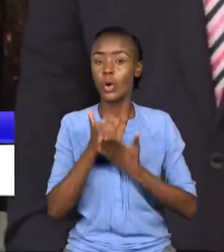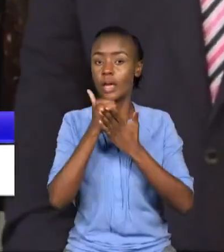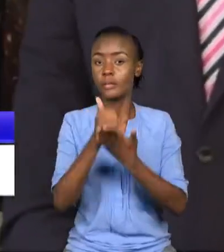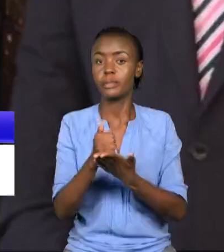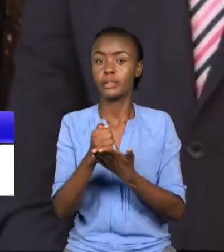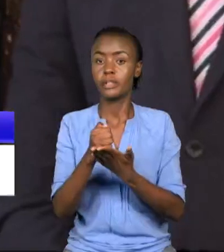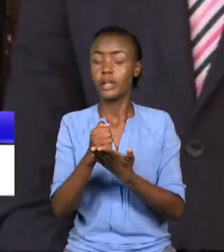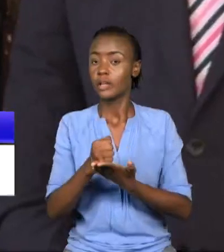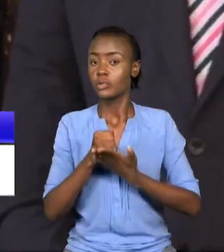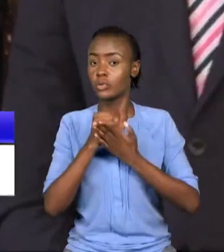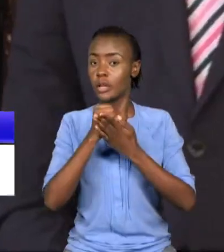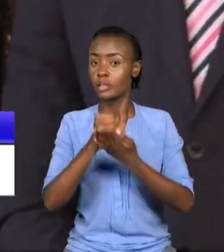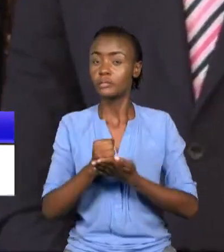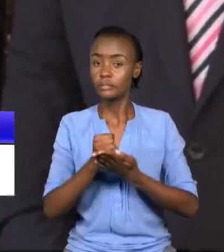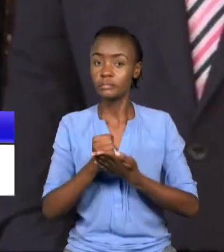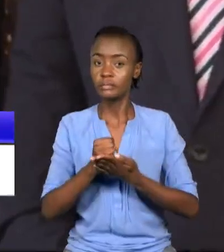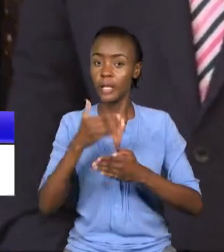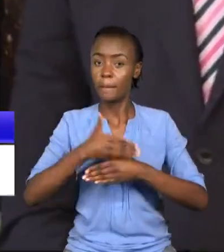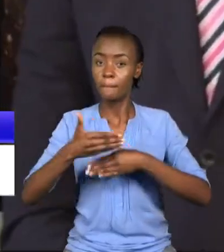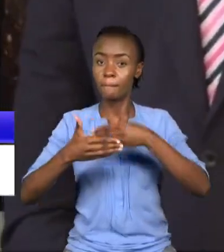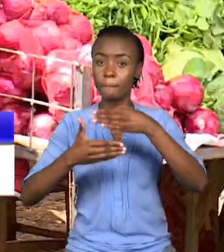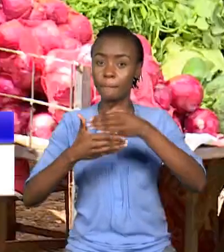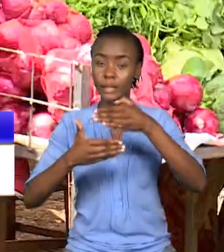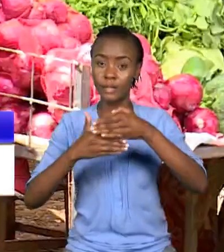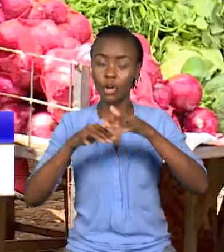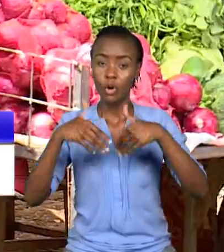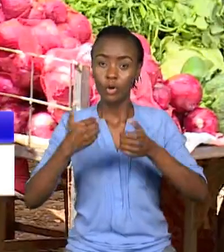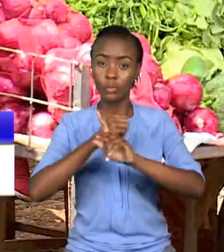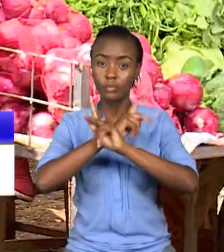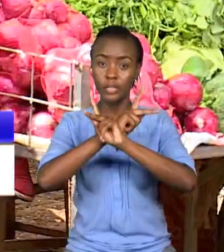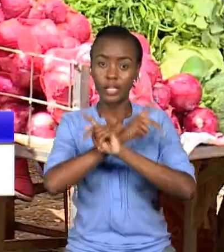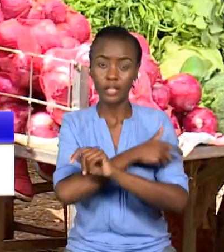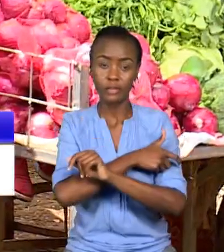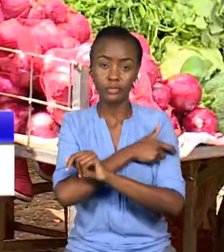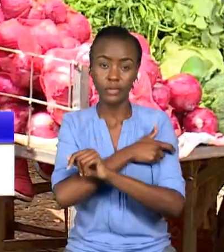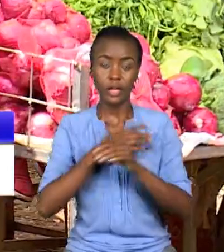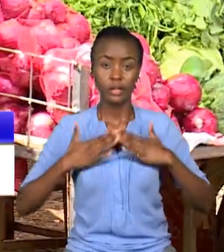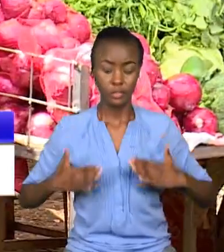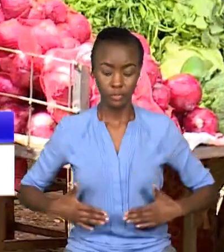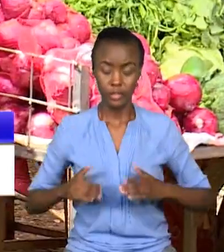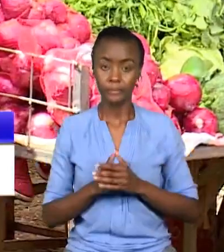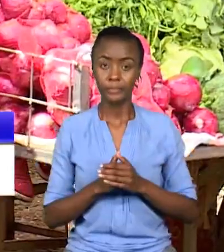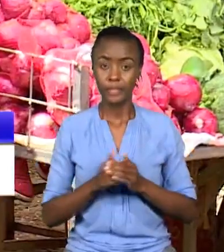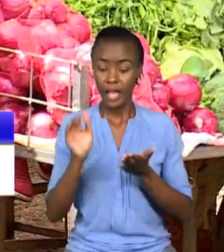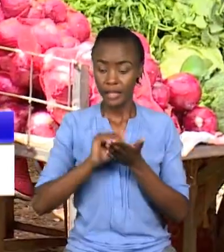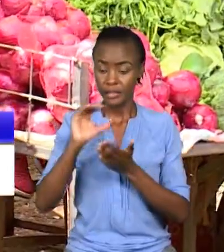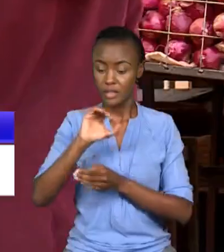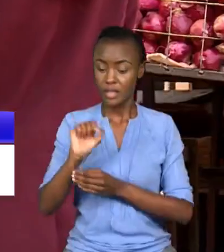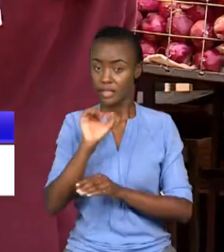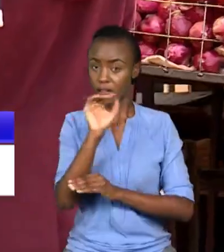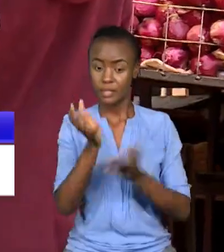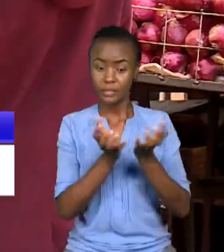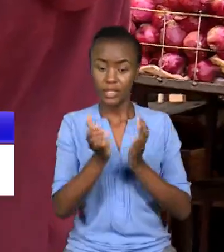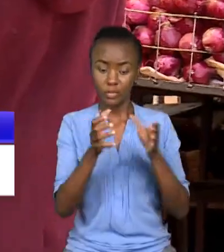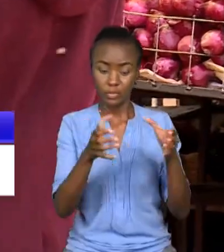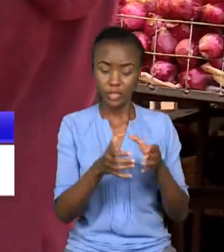out and sort of build our herd immunity. At the same time, Betty Maina has also urged the business community to